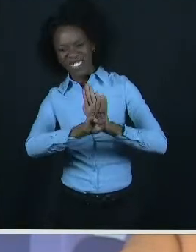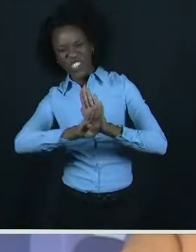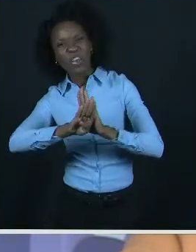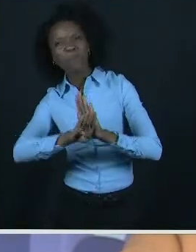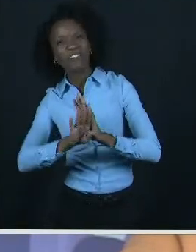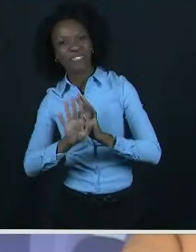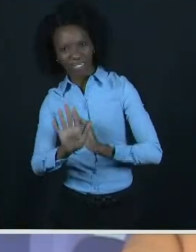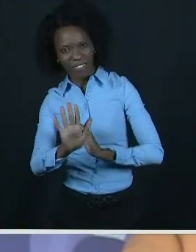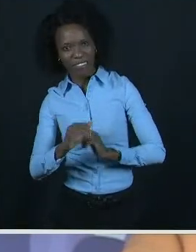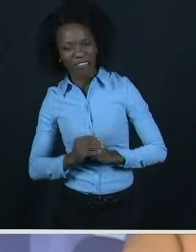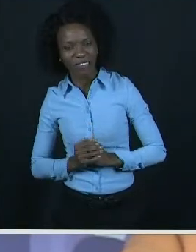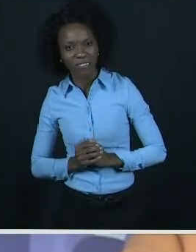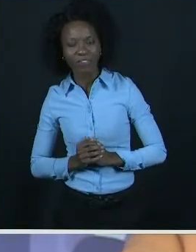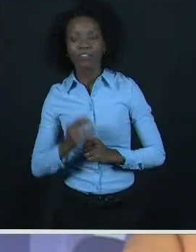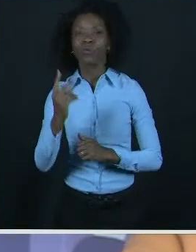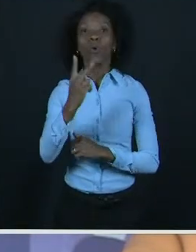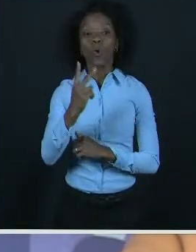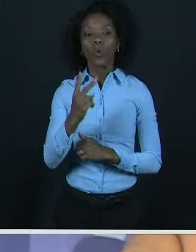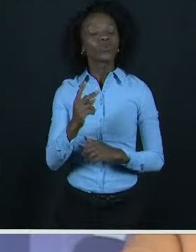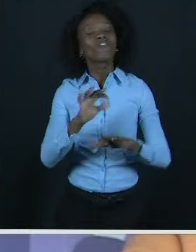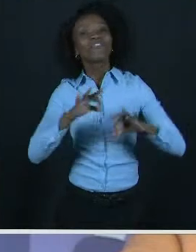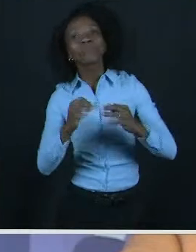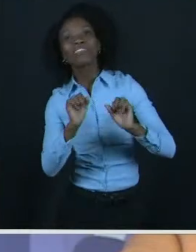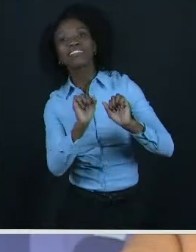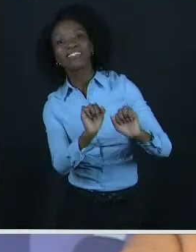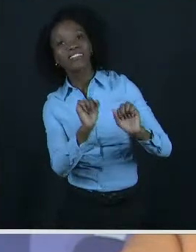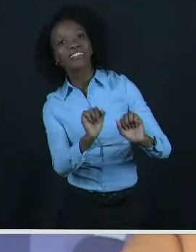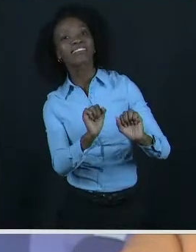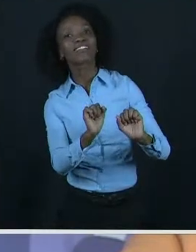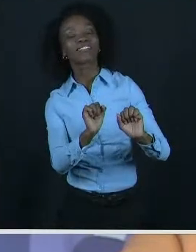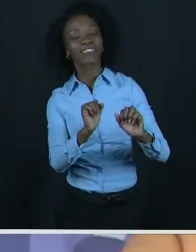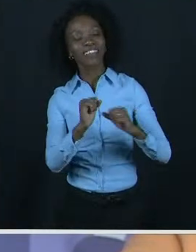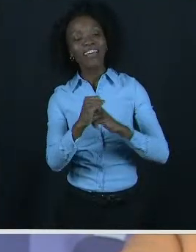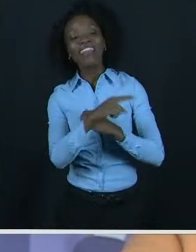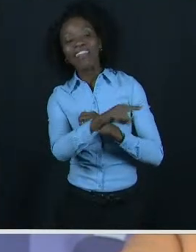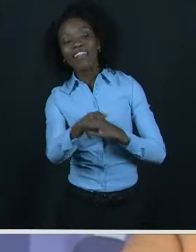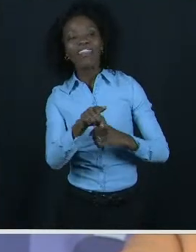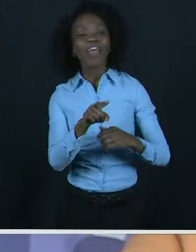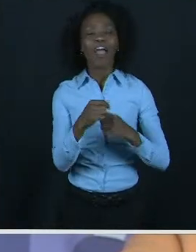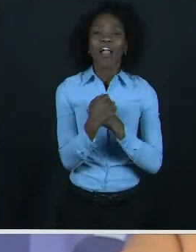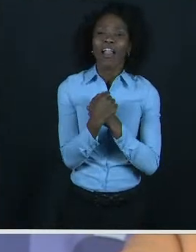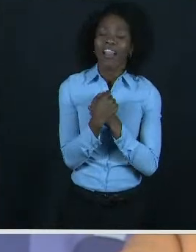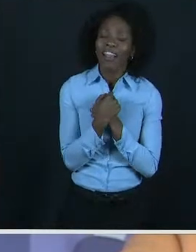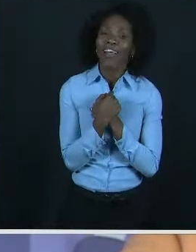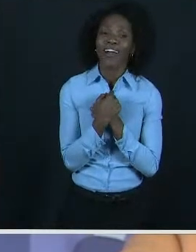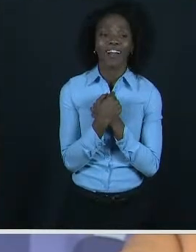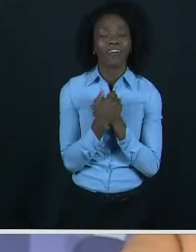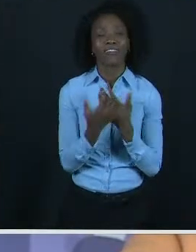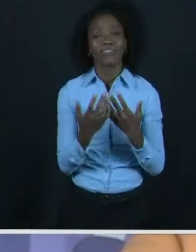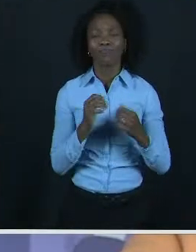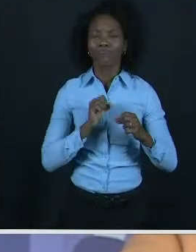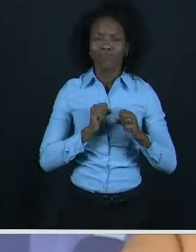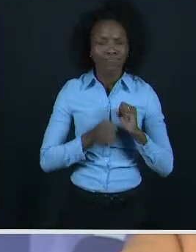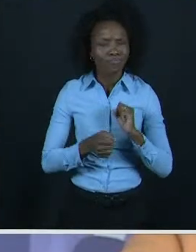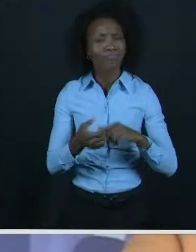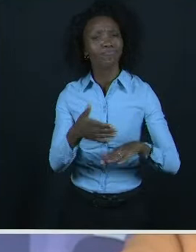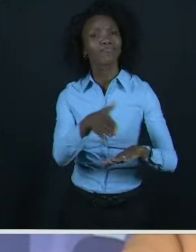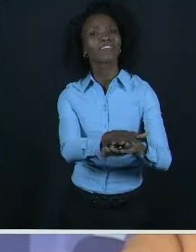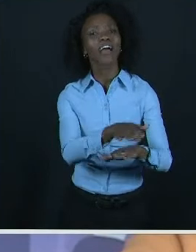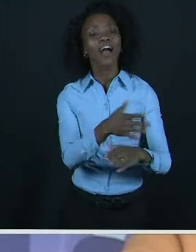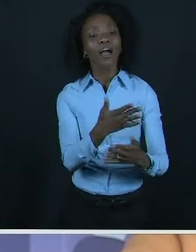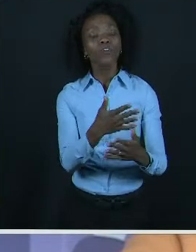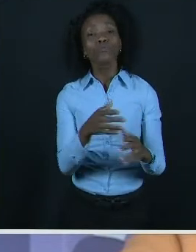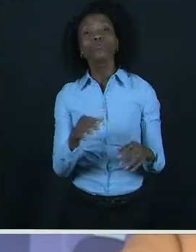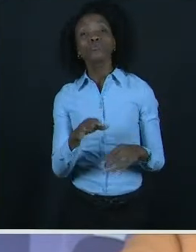gender-based violence, including their families and their loved ones. The families of these